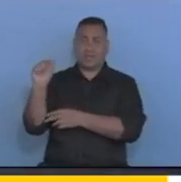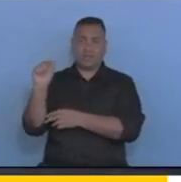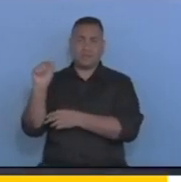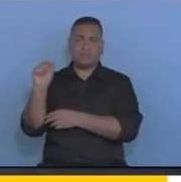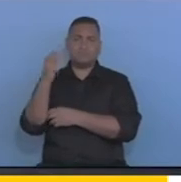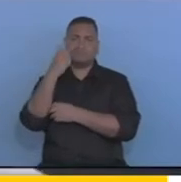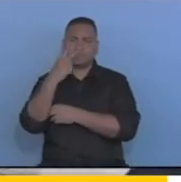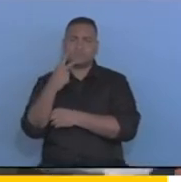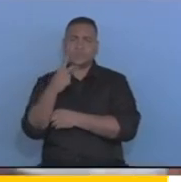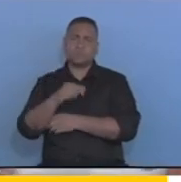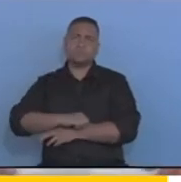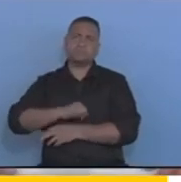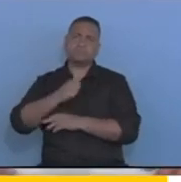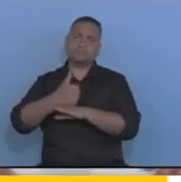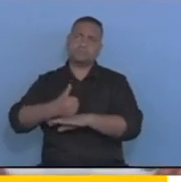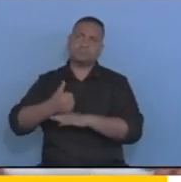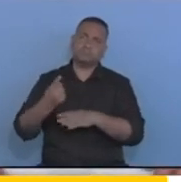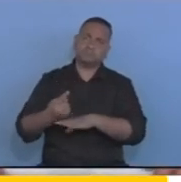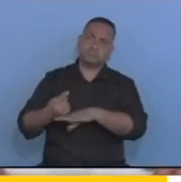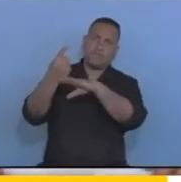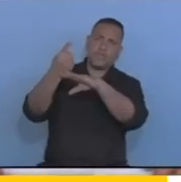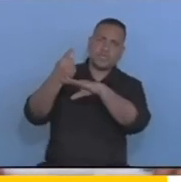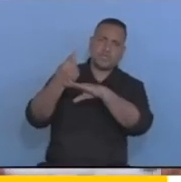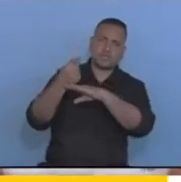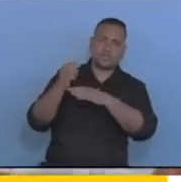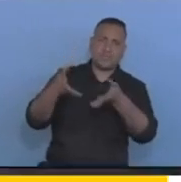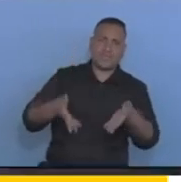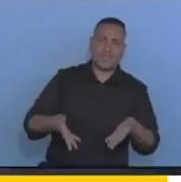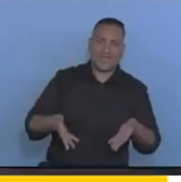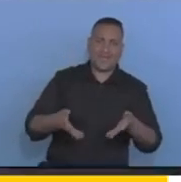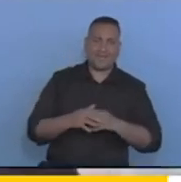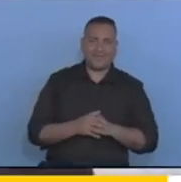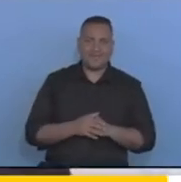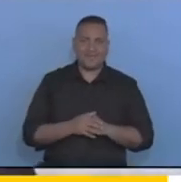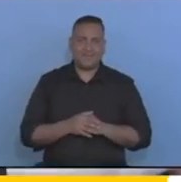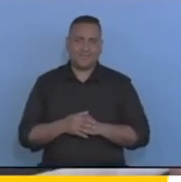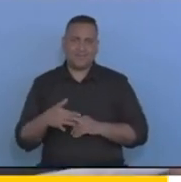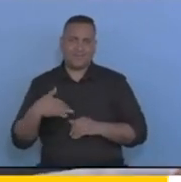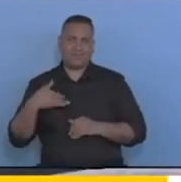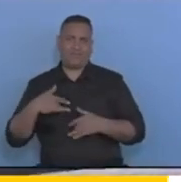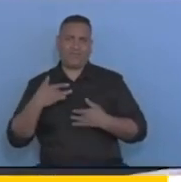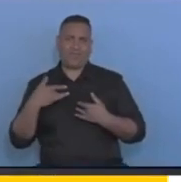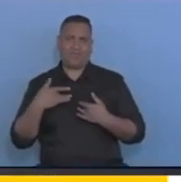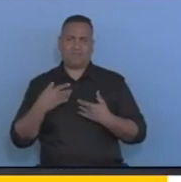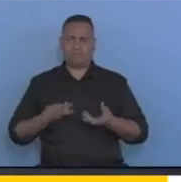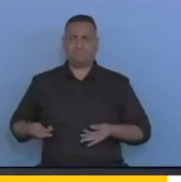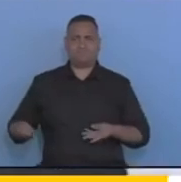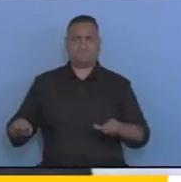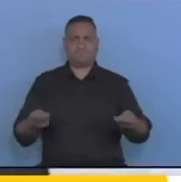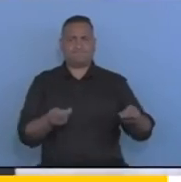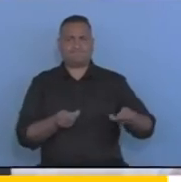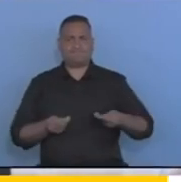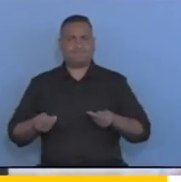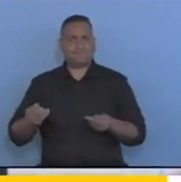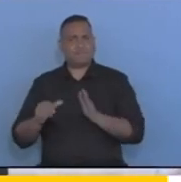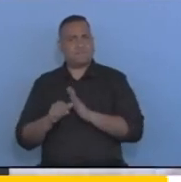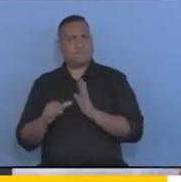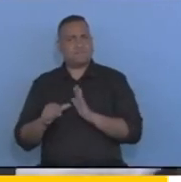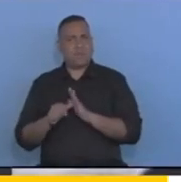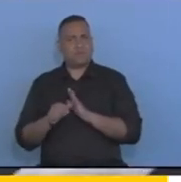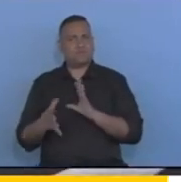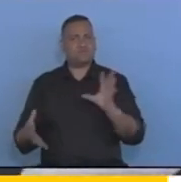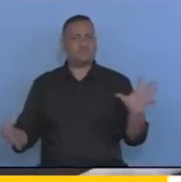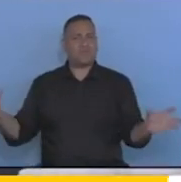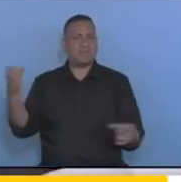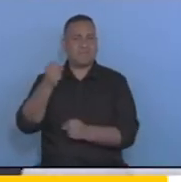privilege being here today at the Belhar campus. It is definitely a buzz in the air, good energy. But most of all, this is how we wrap it up, Rhoda. This is how we